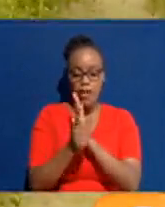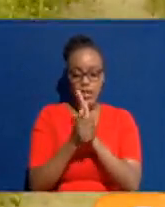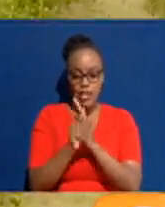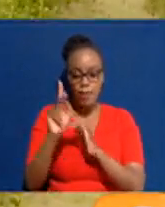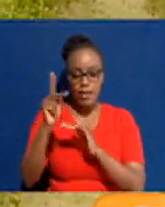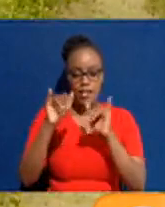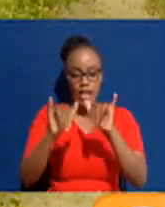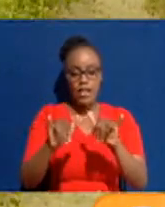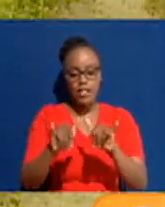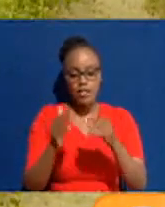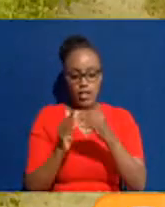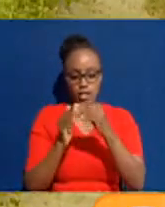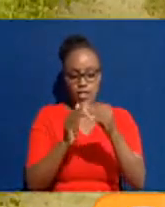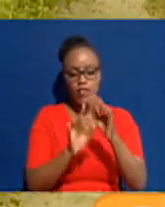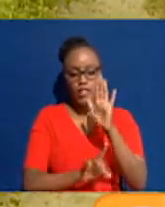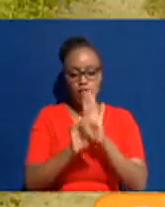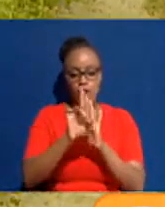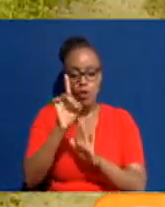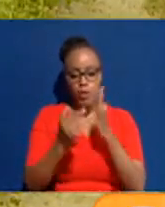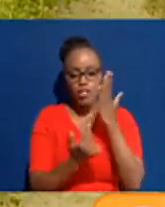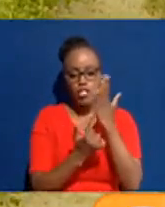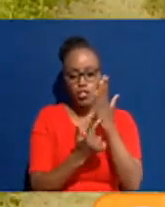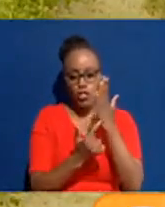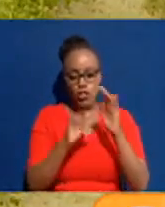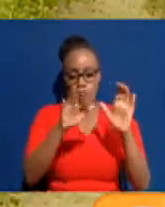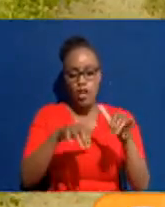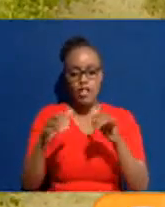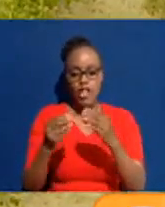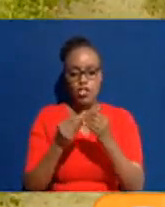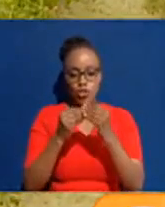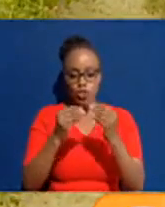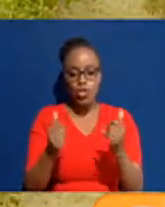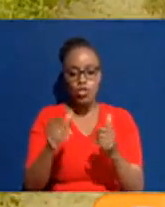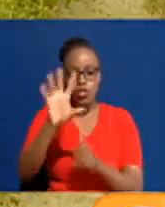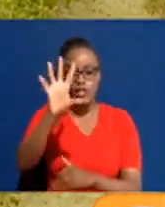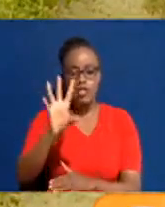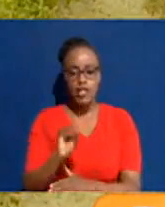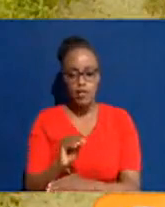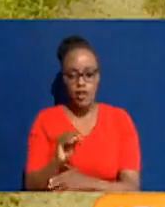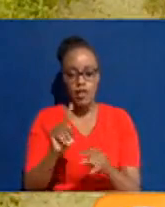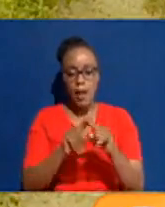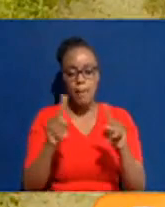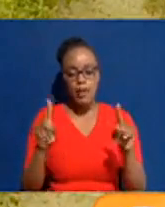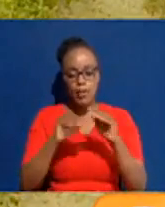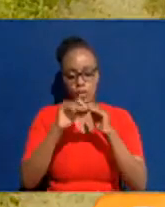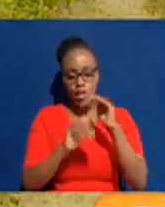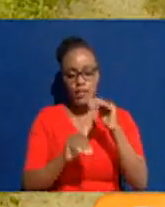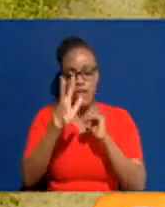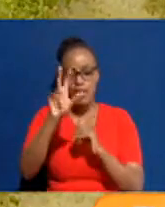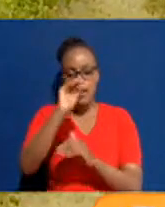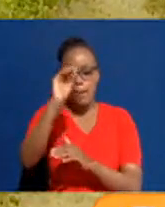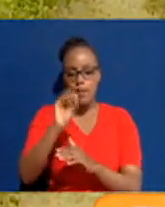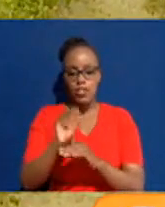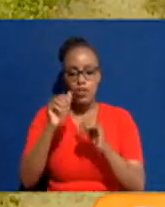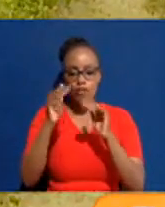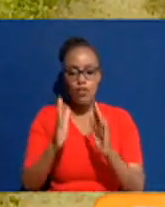Kenya remains at the forefront of developing digital agricultural solutions in Africa. But with less than 30% of